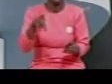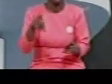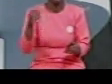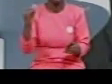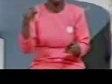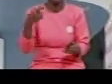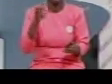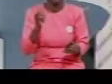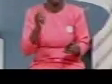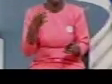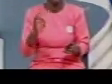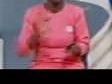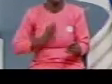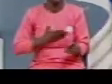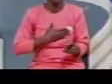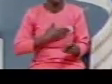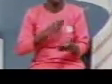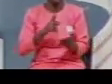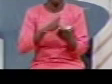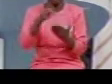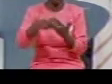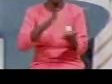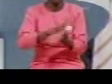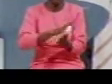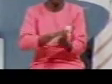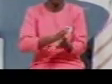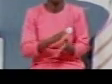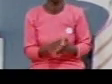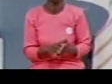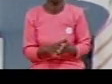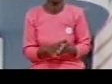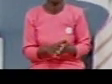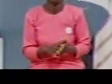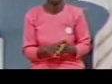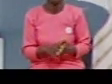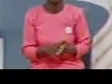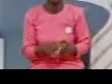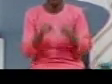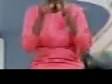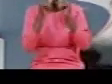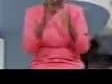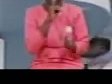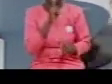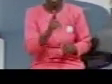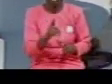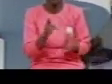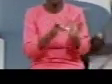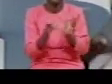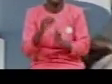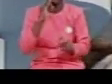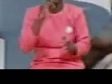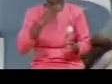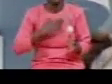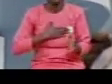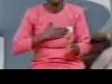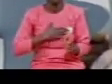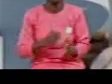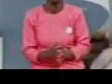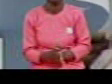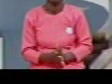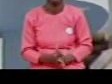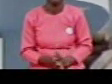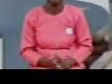Blessed assurance. Blessed assurance, Jesus is mine. Oh, what a foretaste of the glory